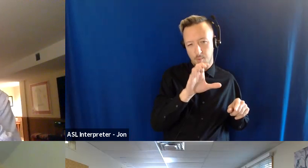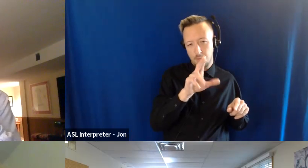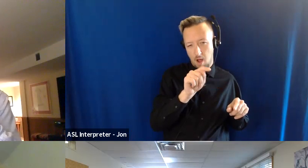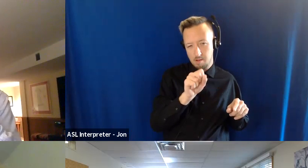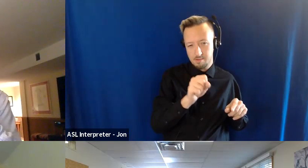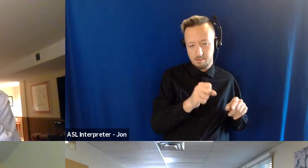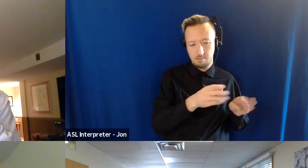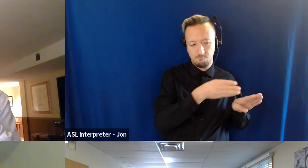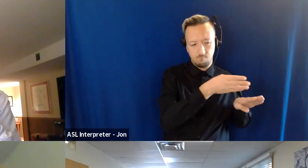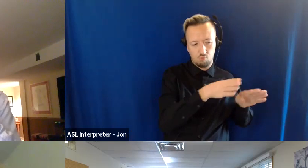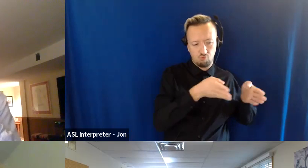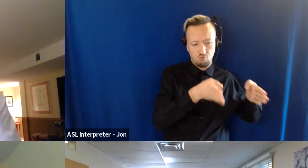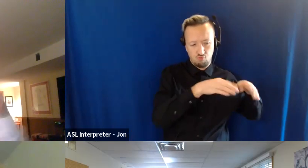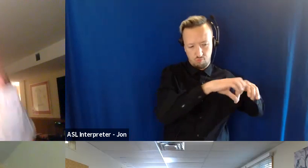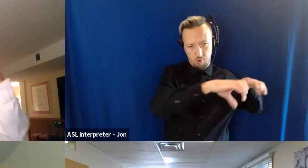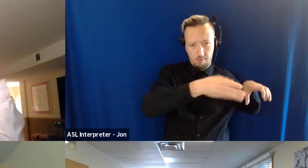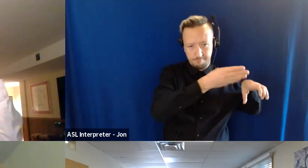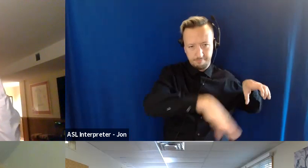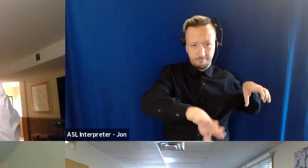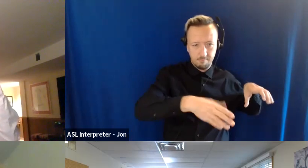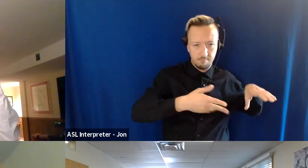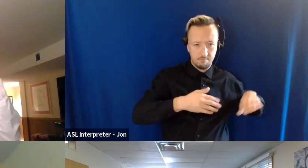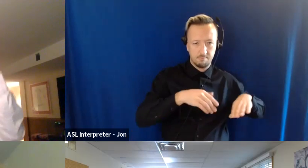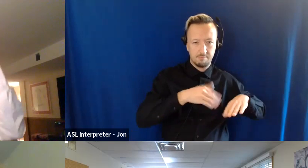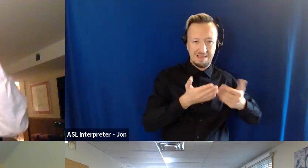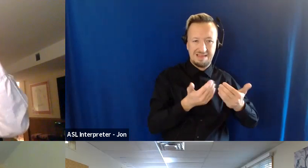example. There was some